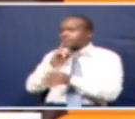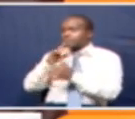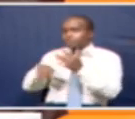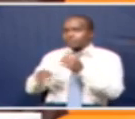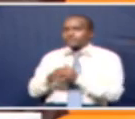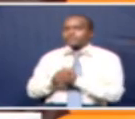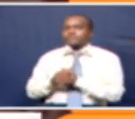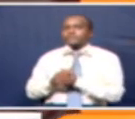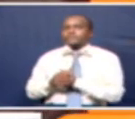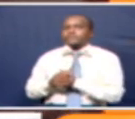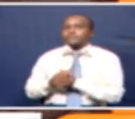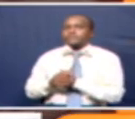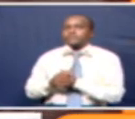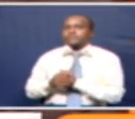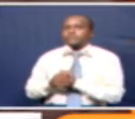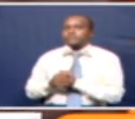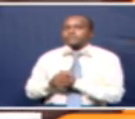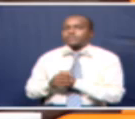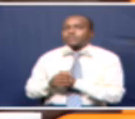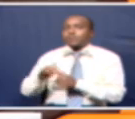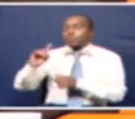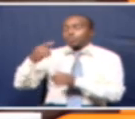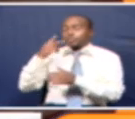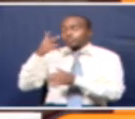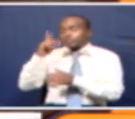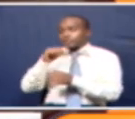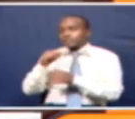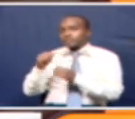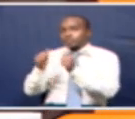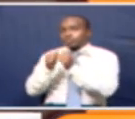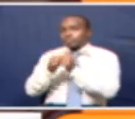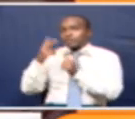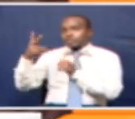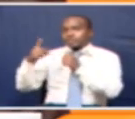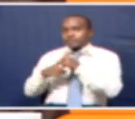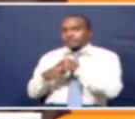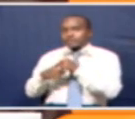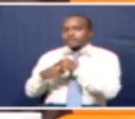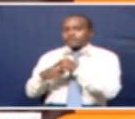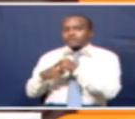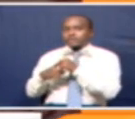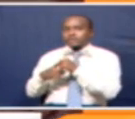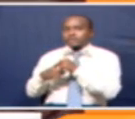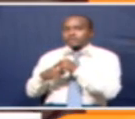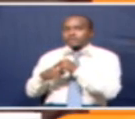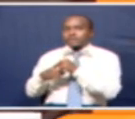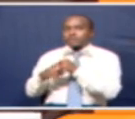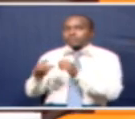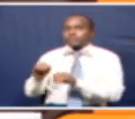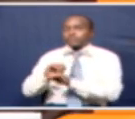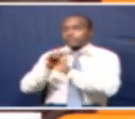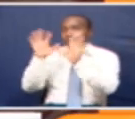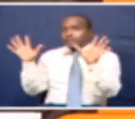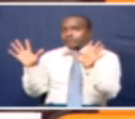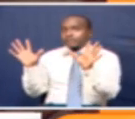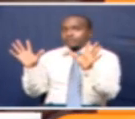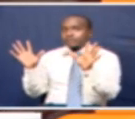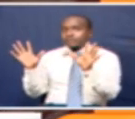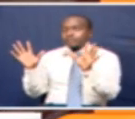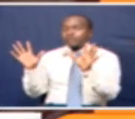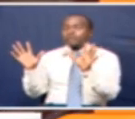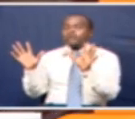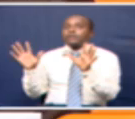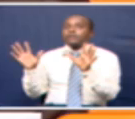that... I mean, first, what we saw from the October 26th election, it was notably, visible that there was a lot